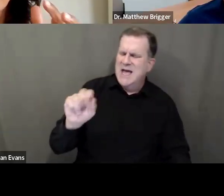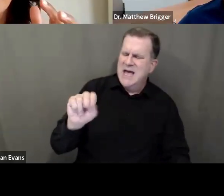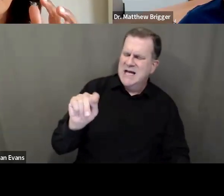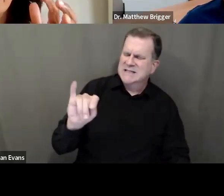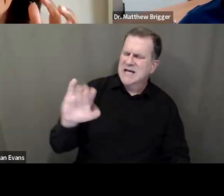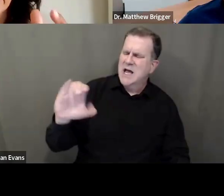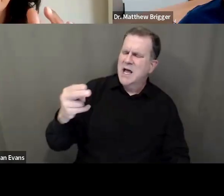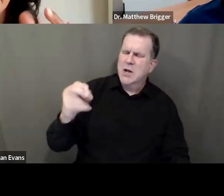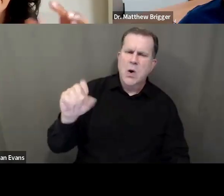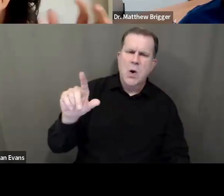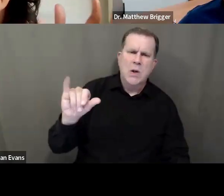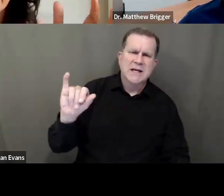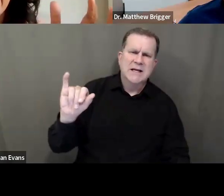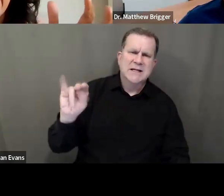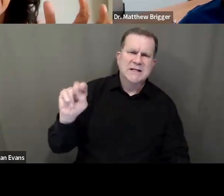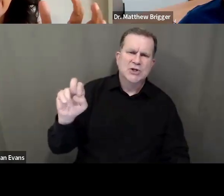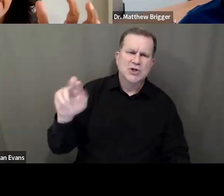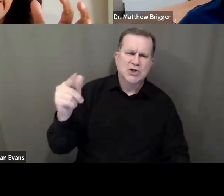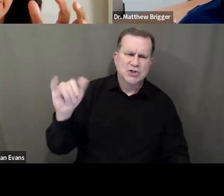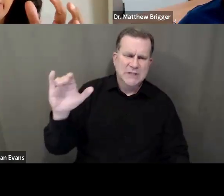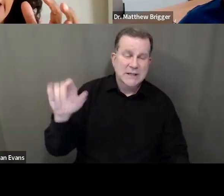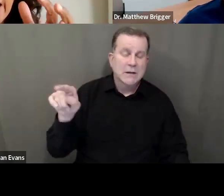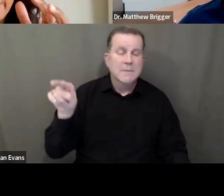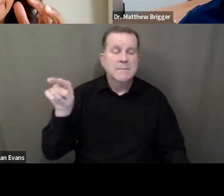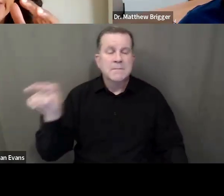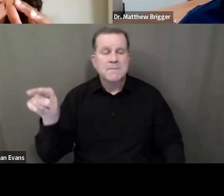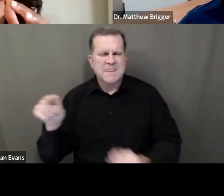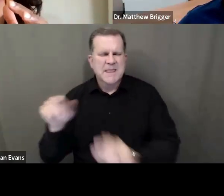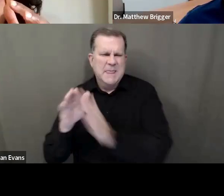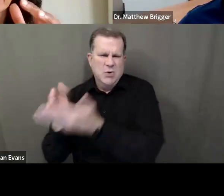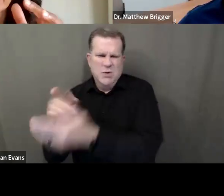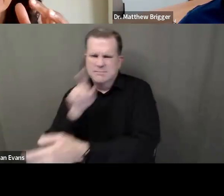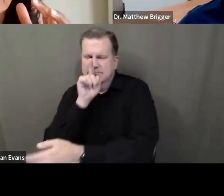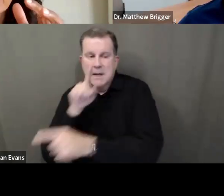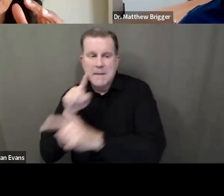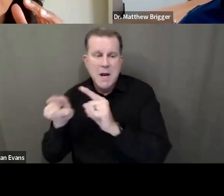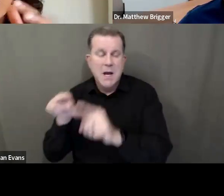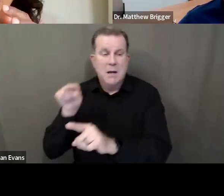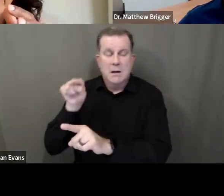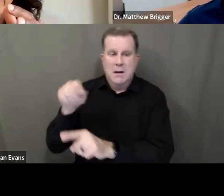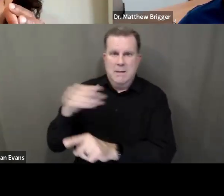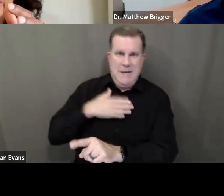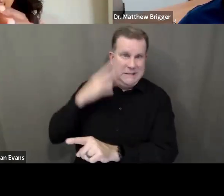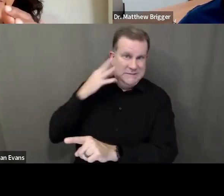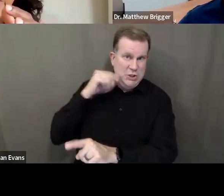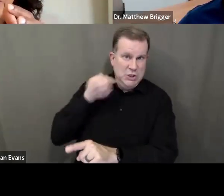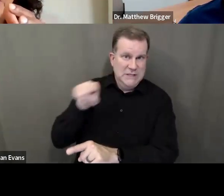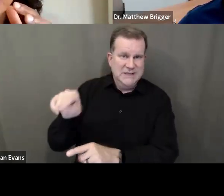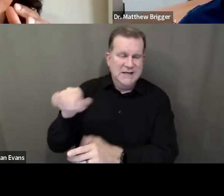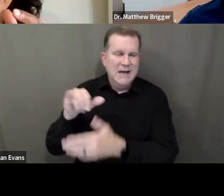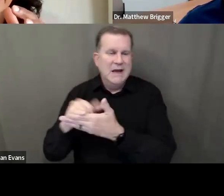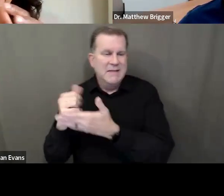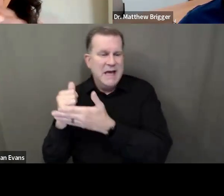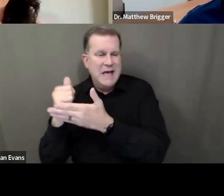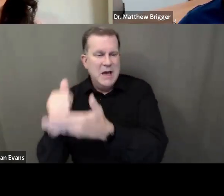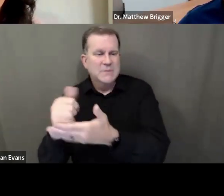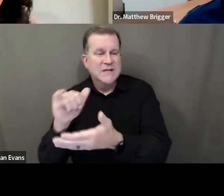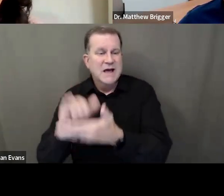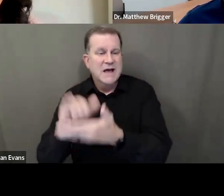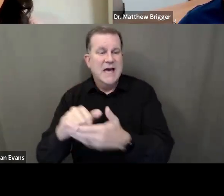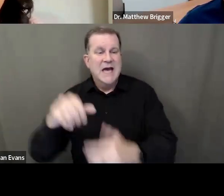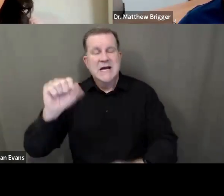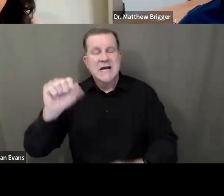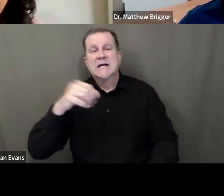it, but it is more of an experience that it will help decrease the quantity of secretions, just like